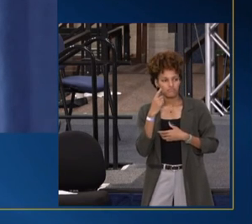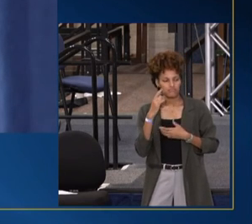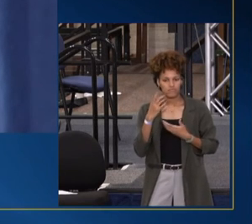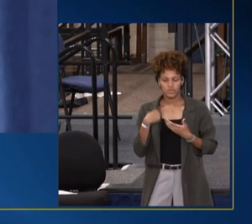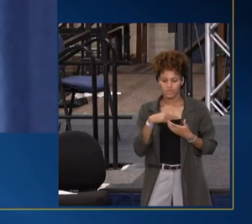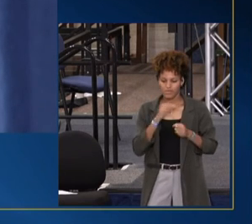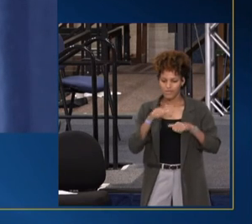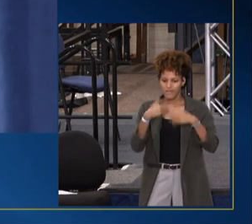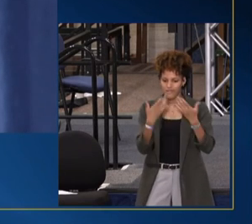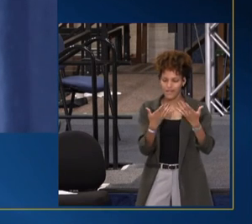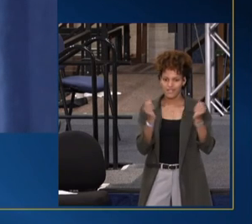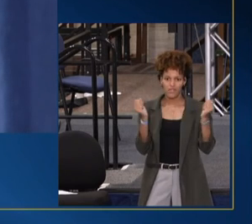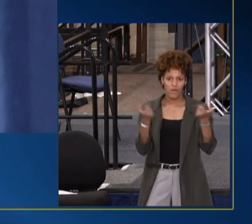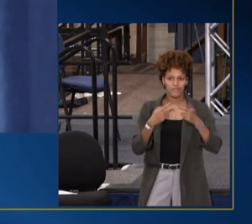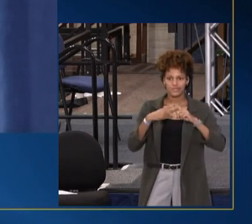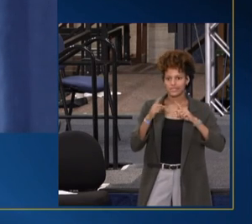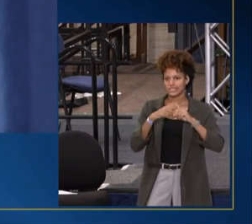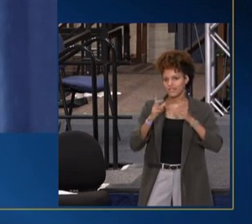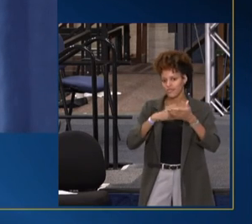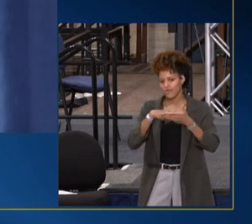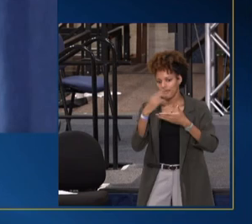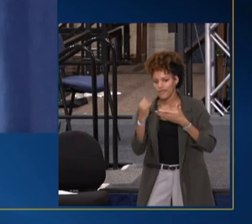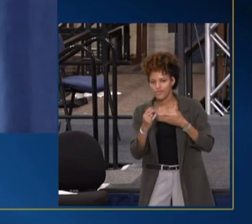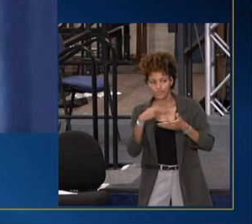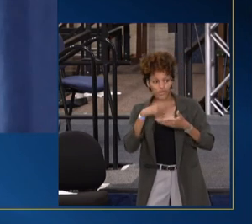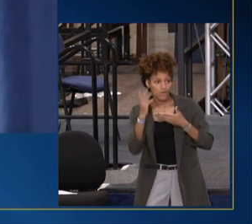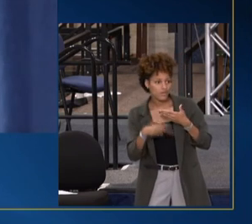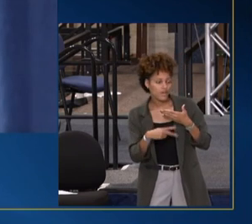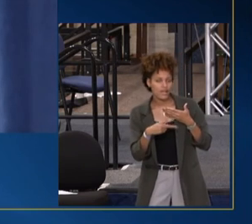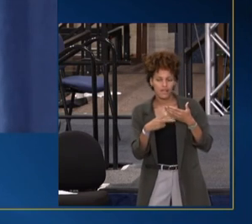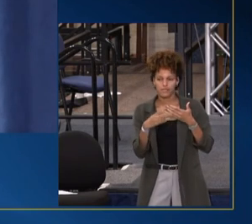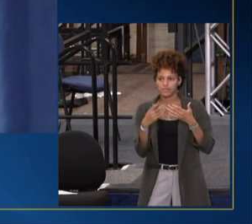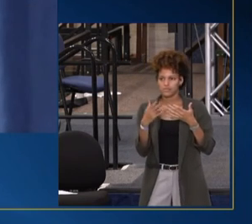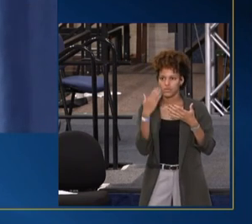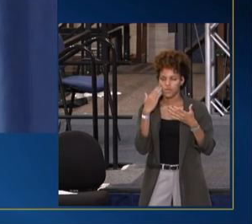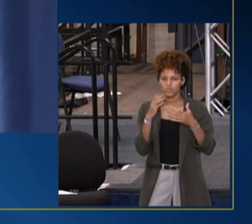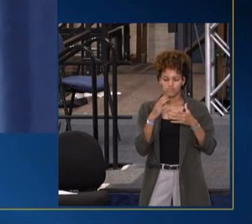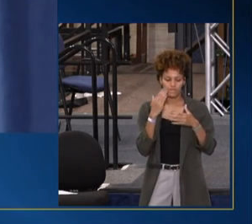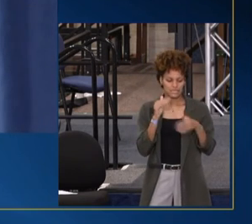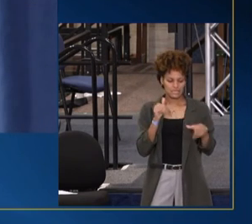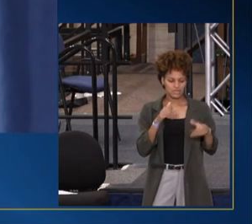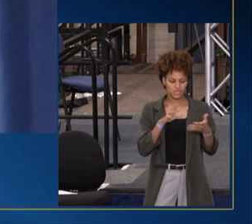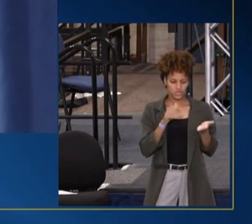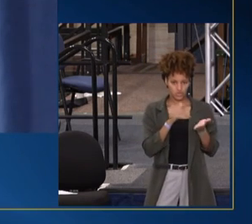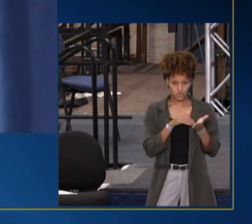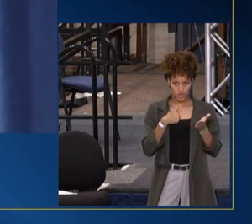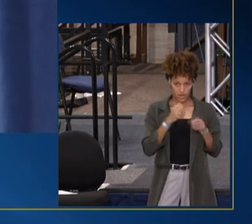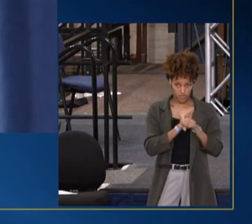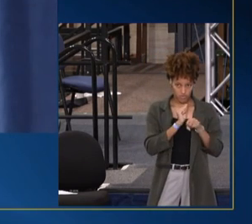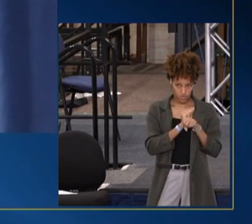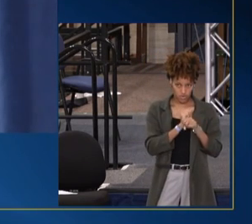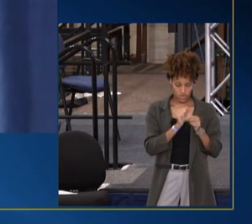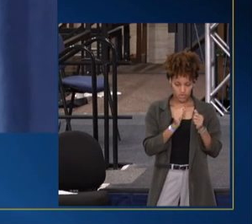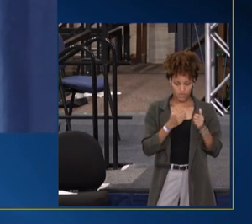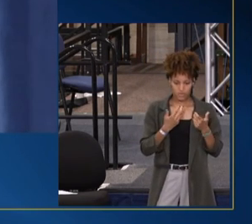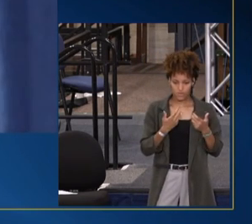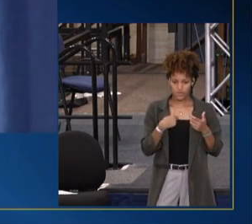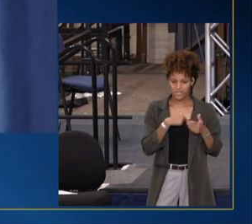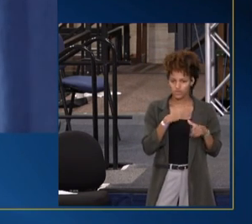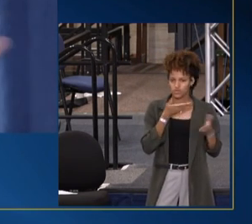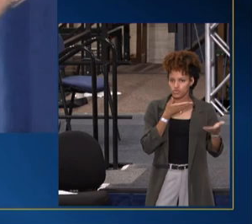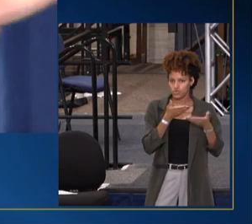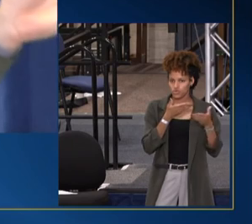we're providing all of these different programs from, so at the center that I work in, we